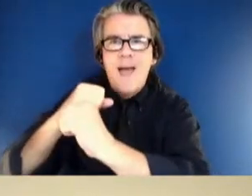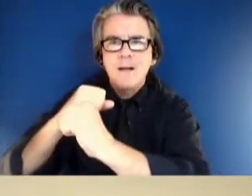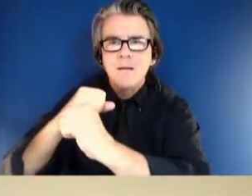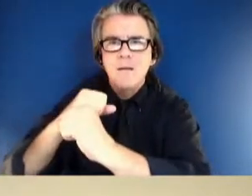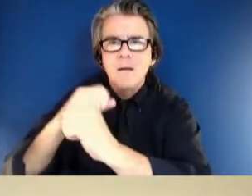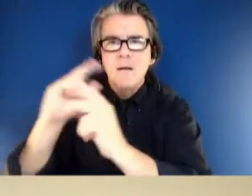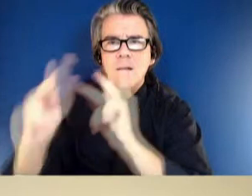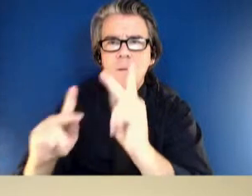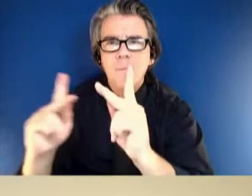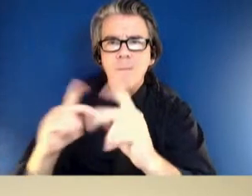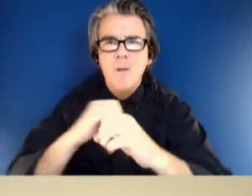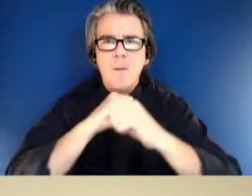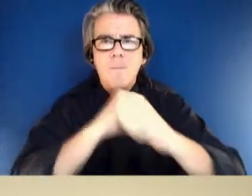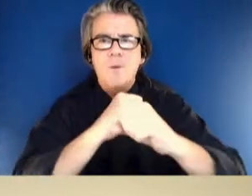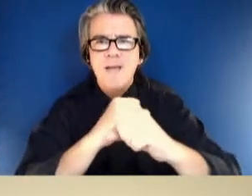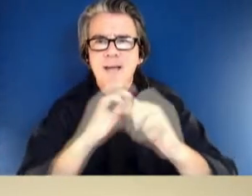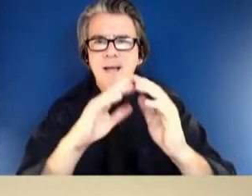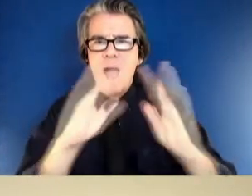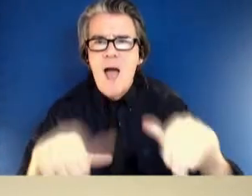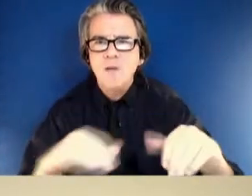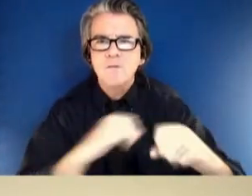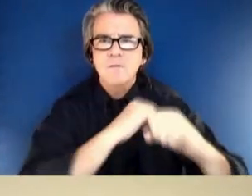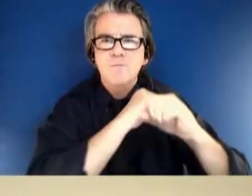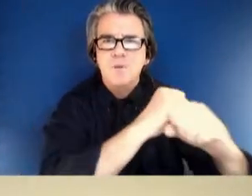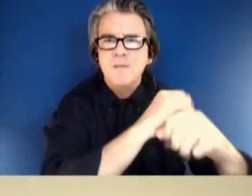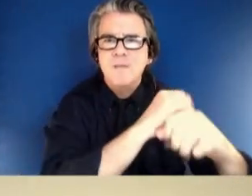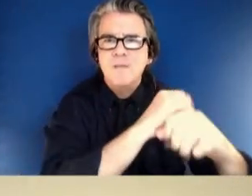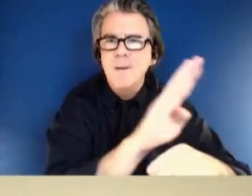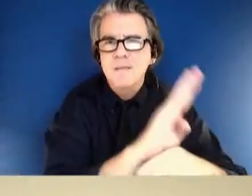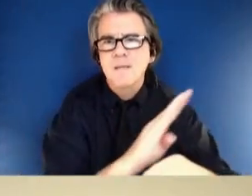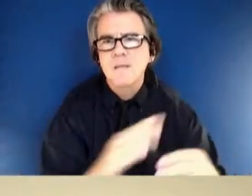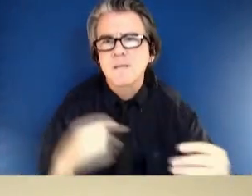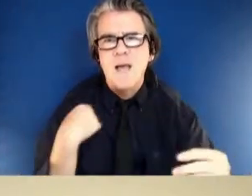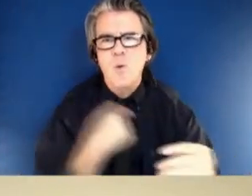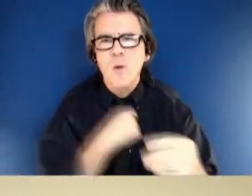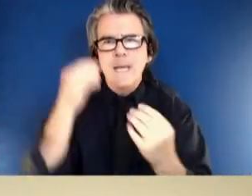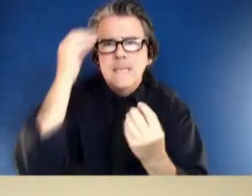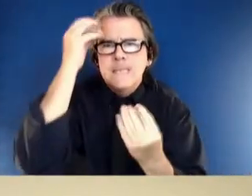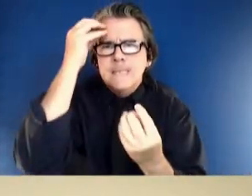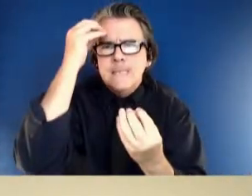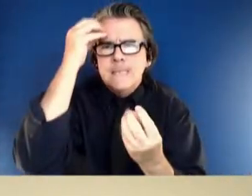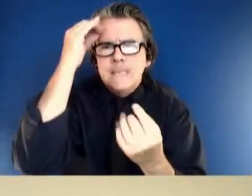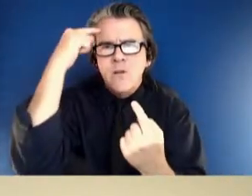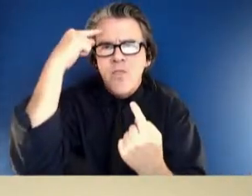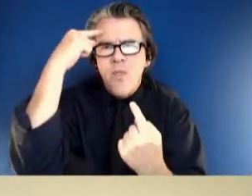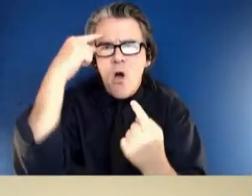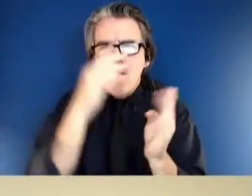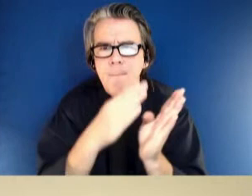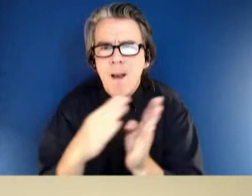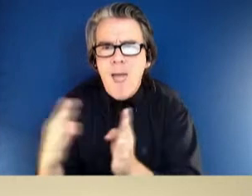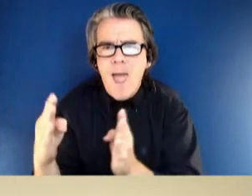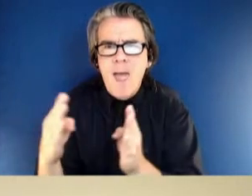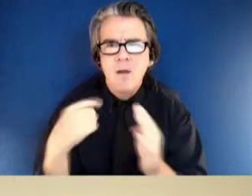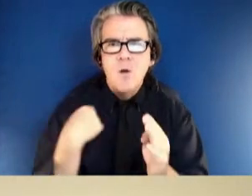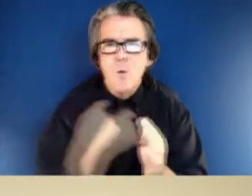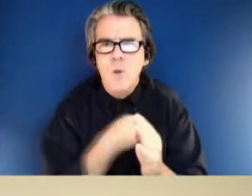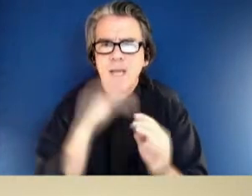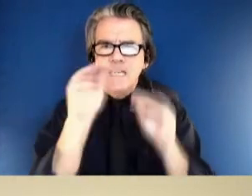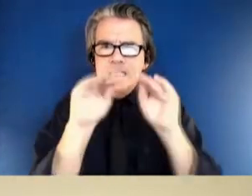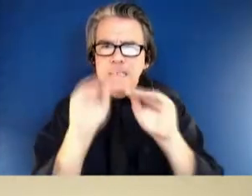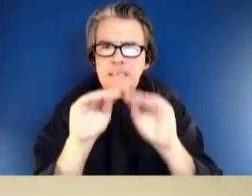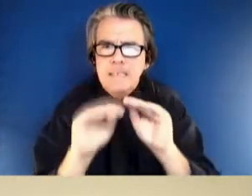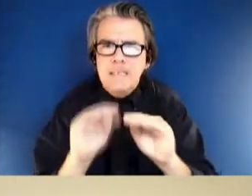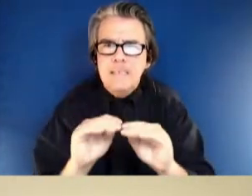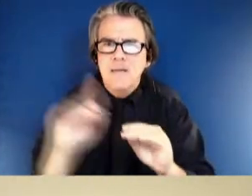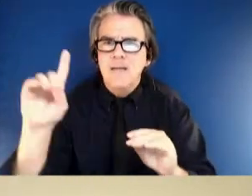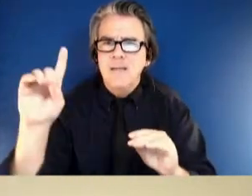execution, we really view it as a last resort option. And we put a lot of thought and effort and a lot of data analysis